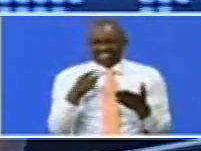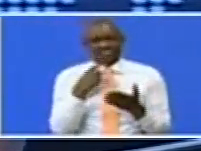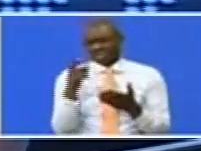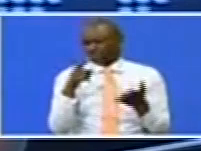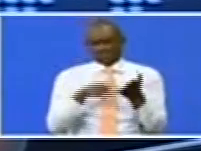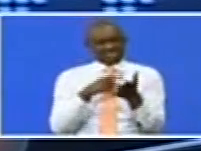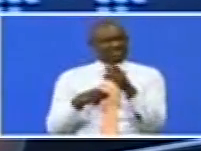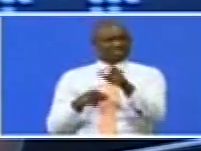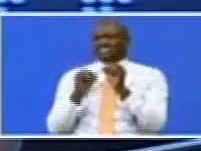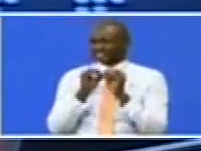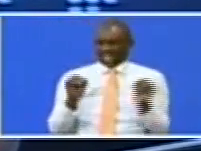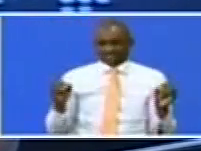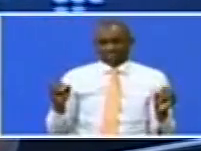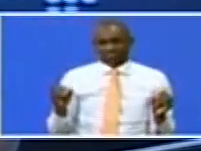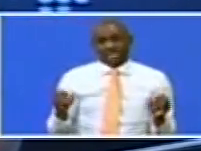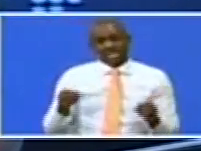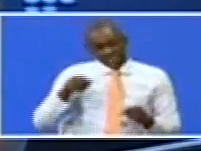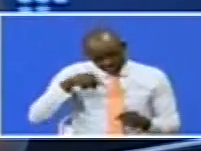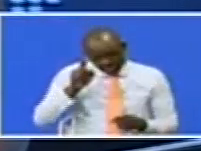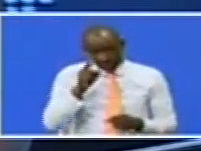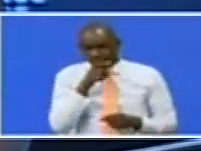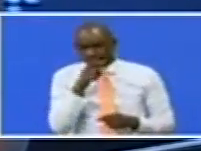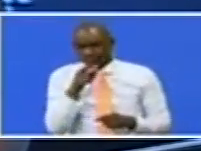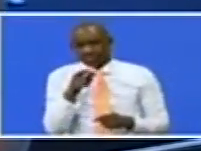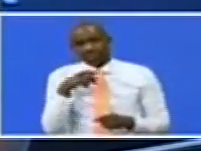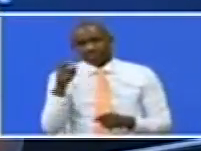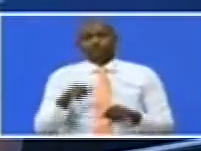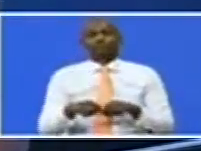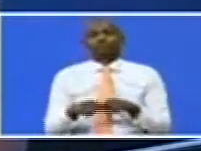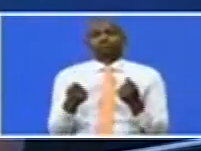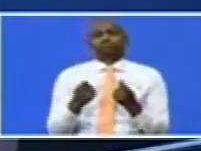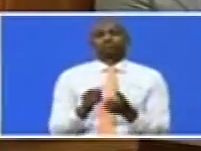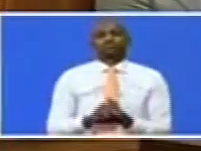the Deputy Chief Justice face charges of perjury.